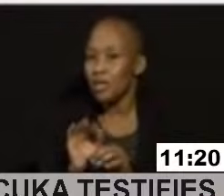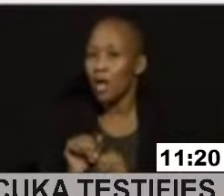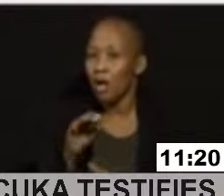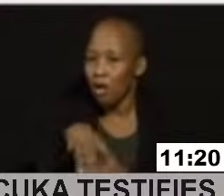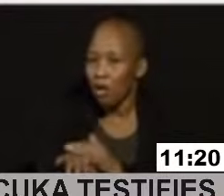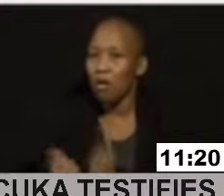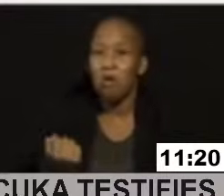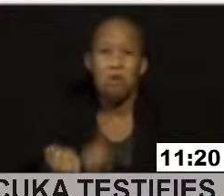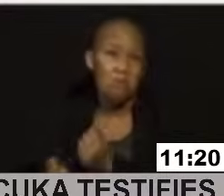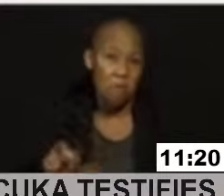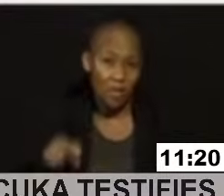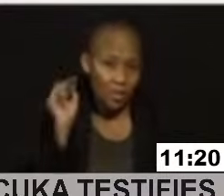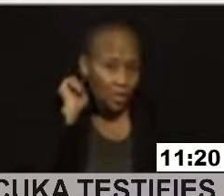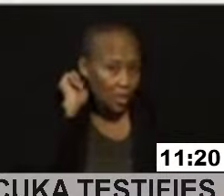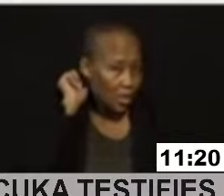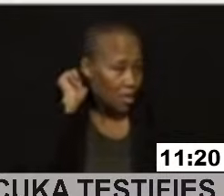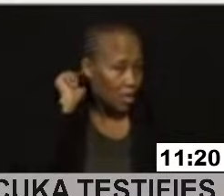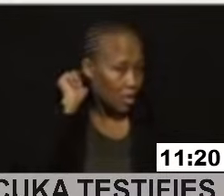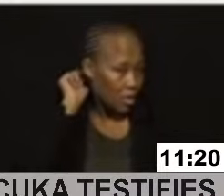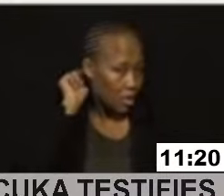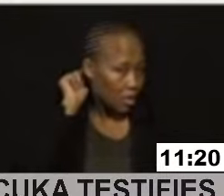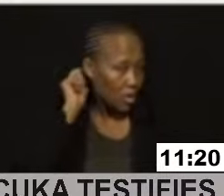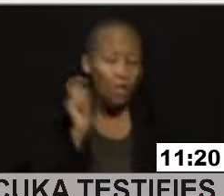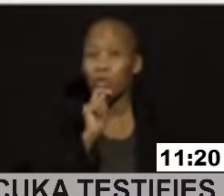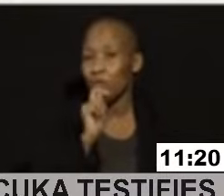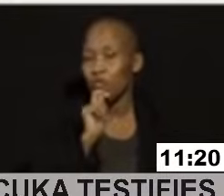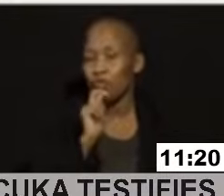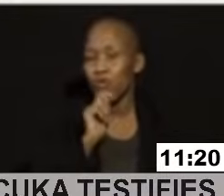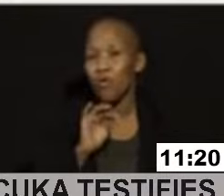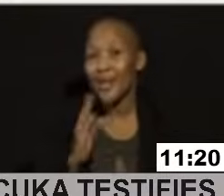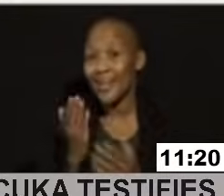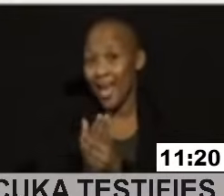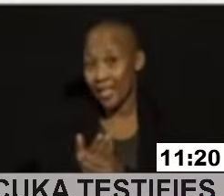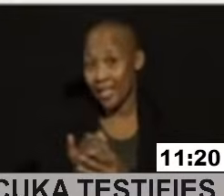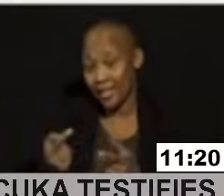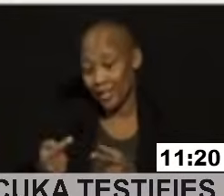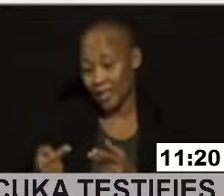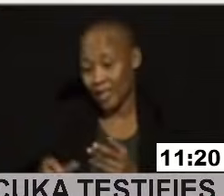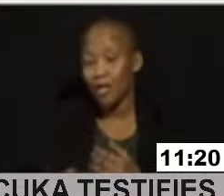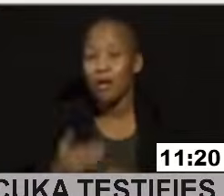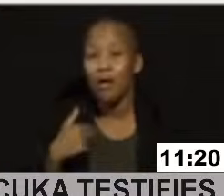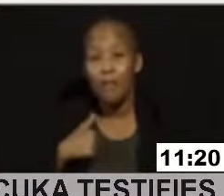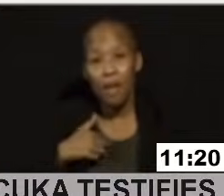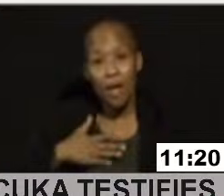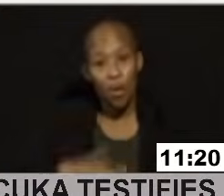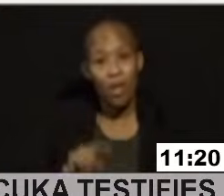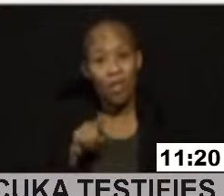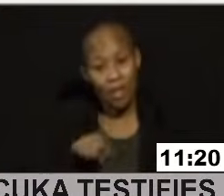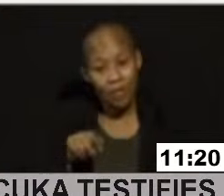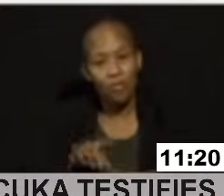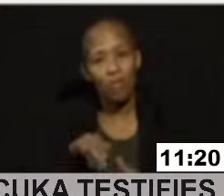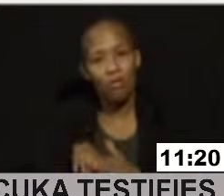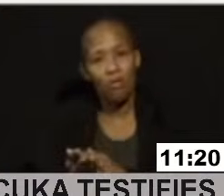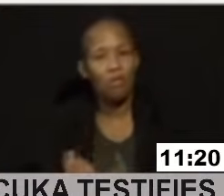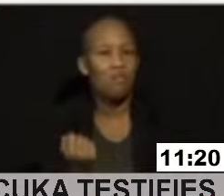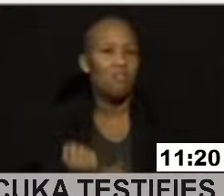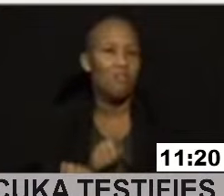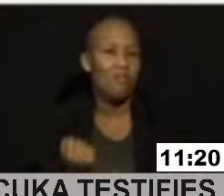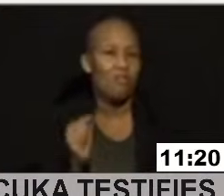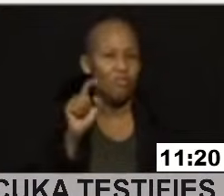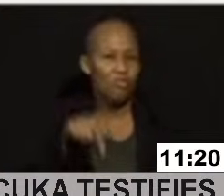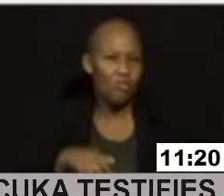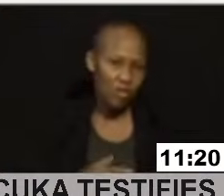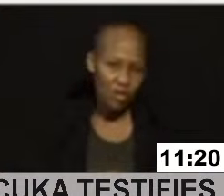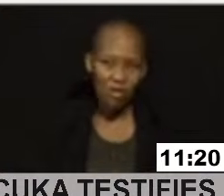I really wanted those cases to be prosecuted, seriously so. I wanted the people who had committed